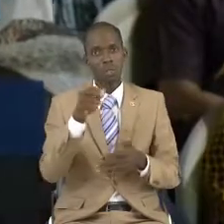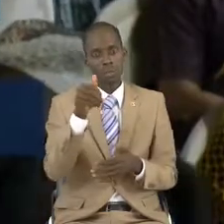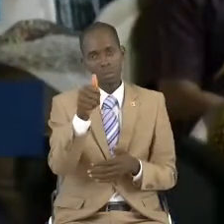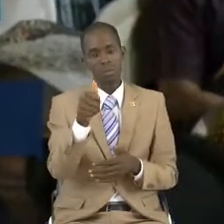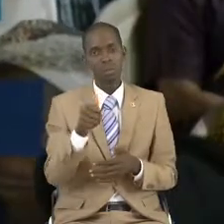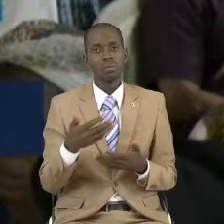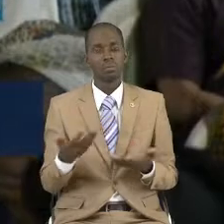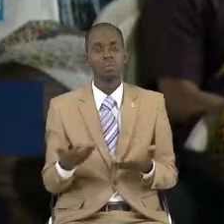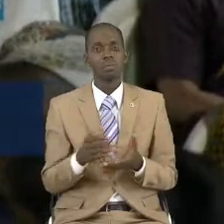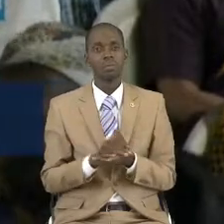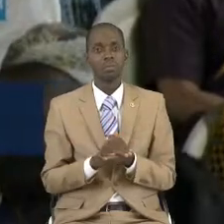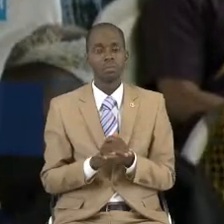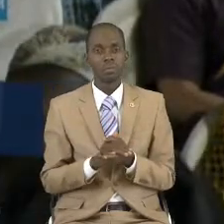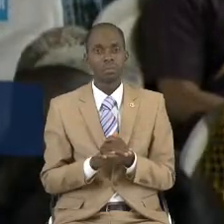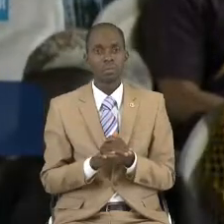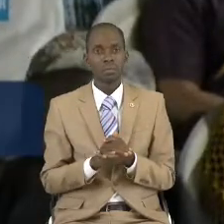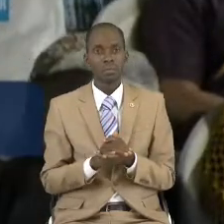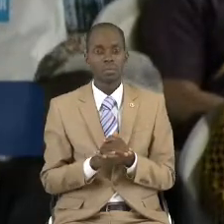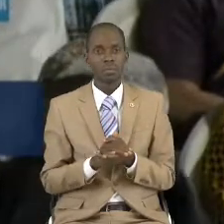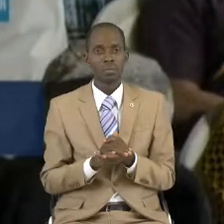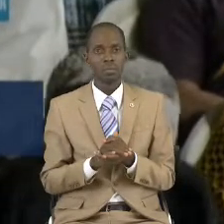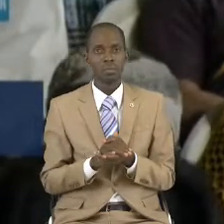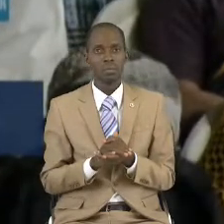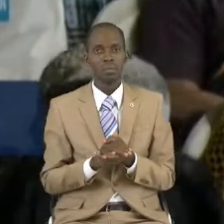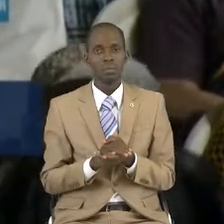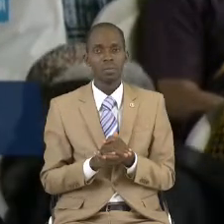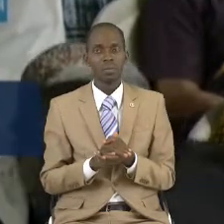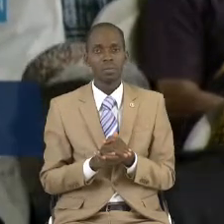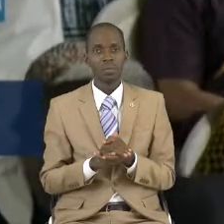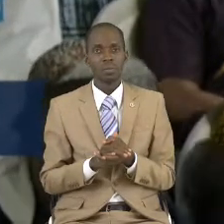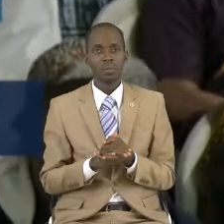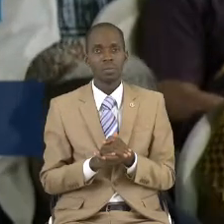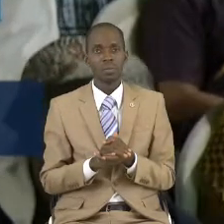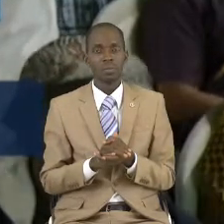names are complete and readable